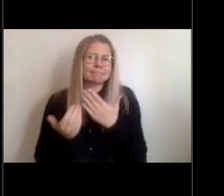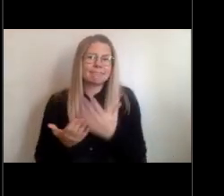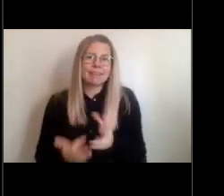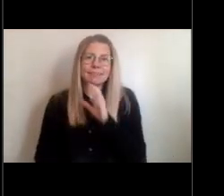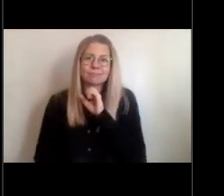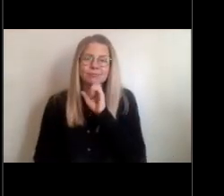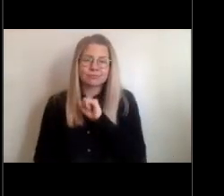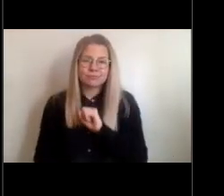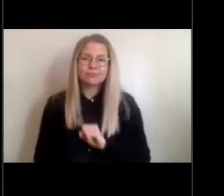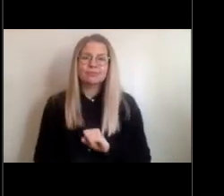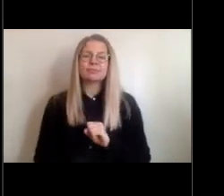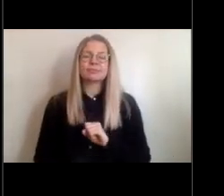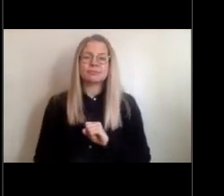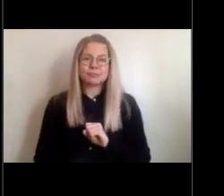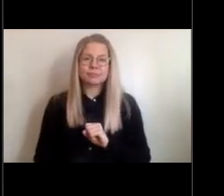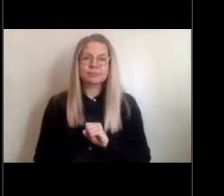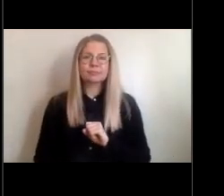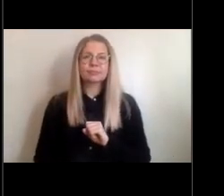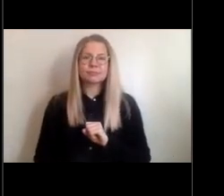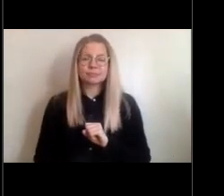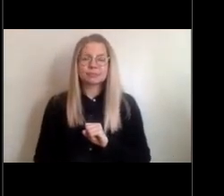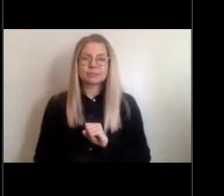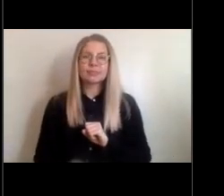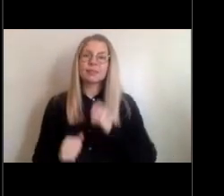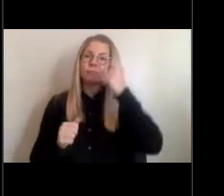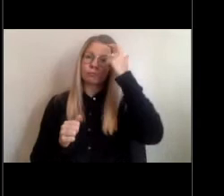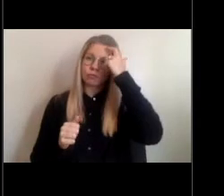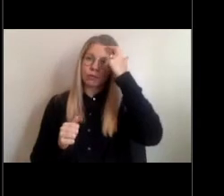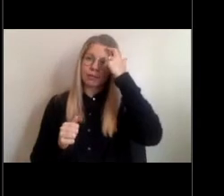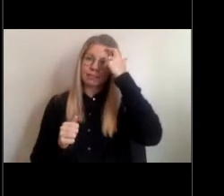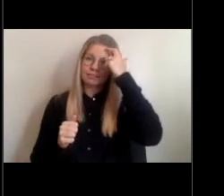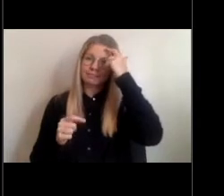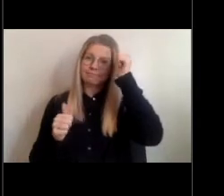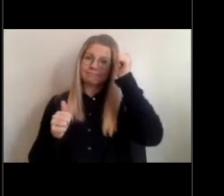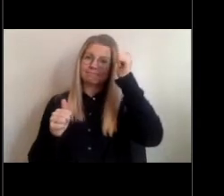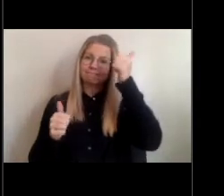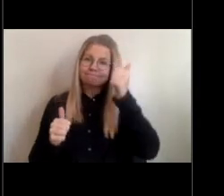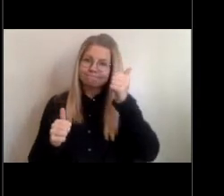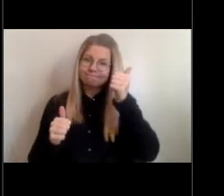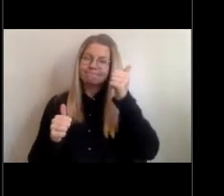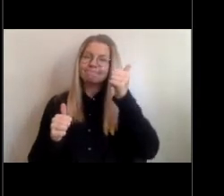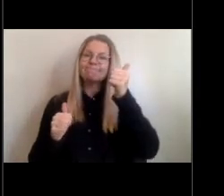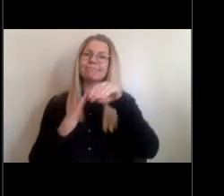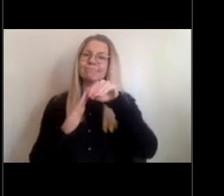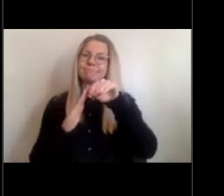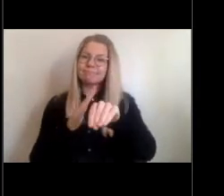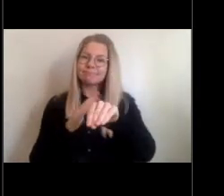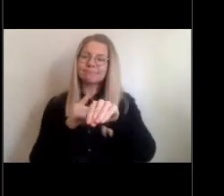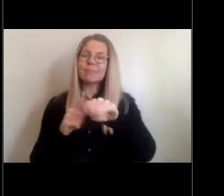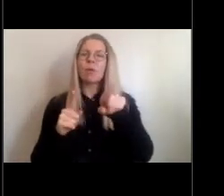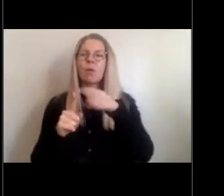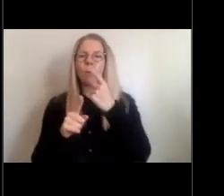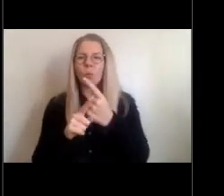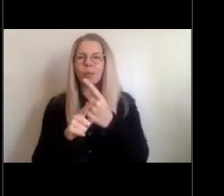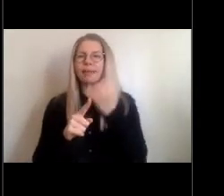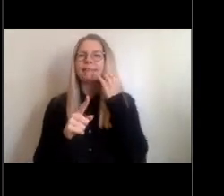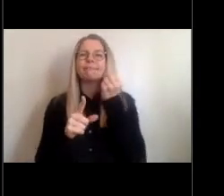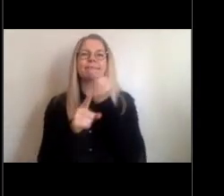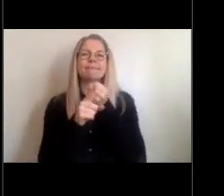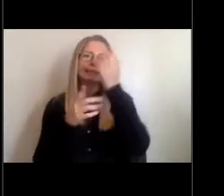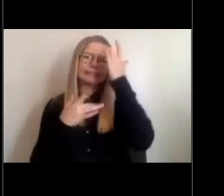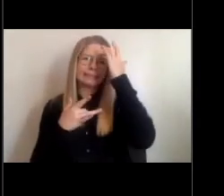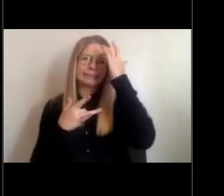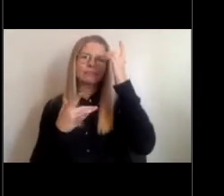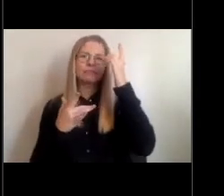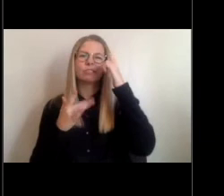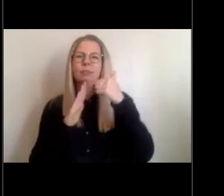really be seeing loss of brain cells is in the face of some kind of a disease. It can happen in dementia, or it's a